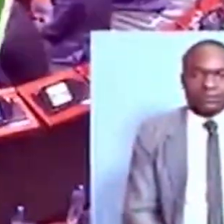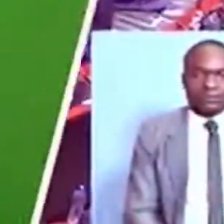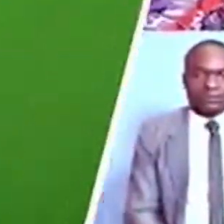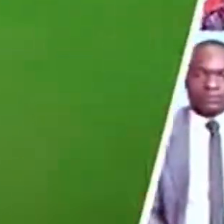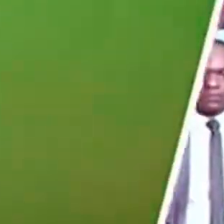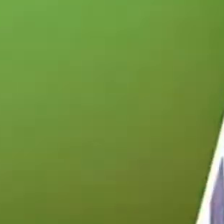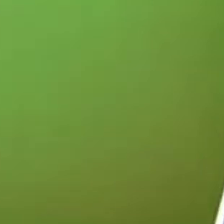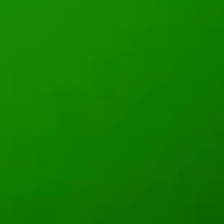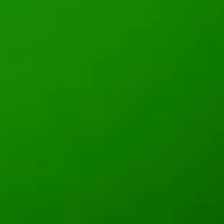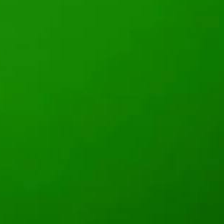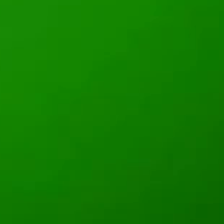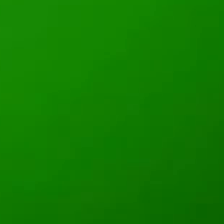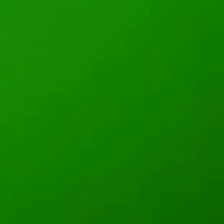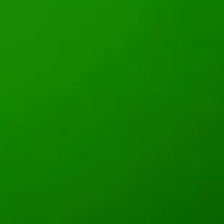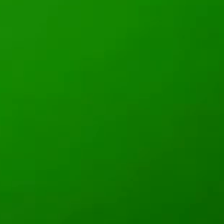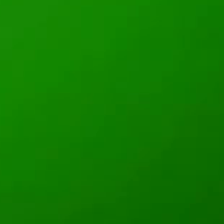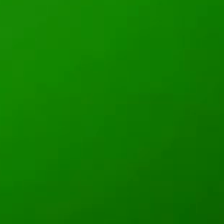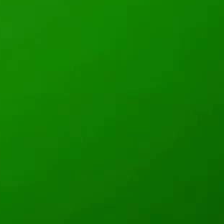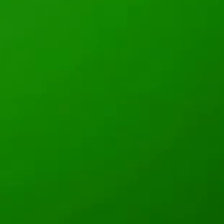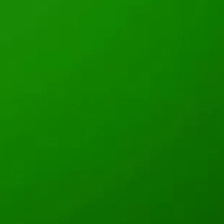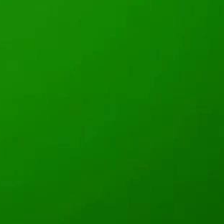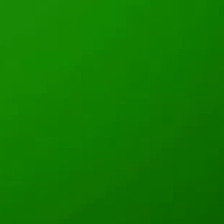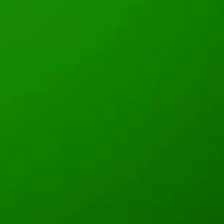call 0977